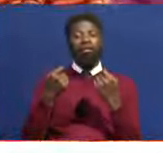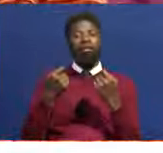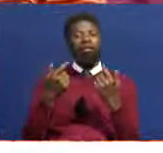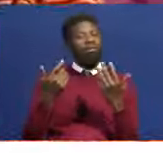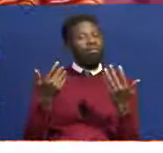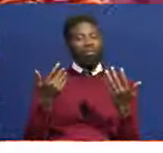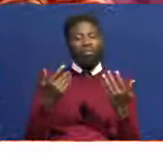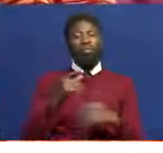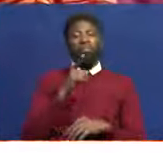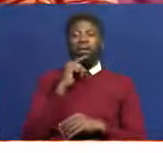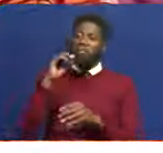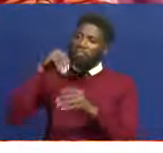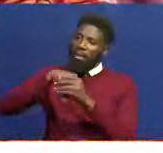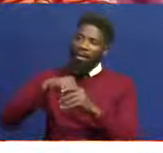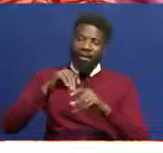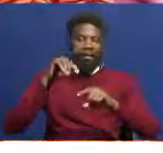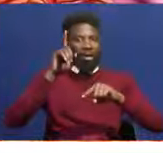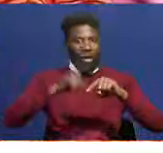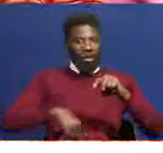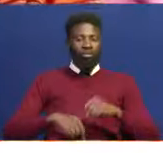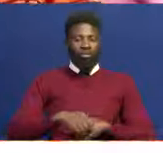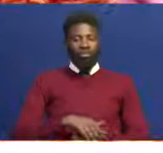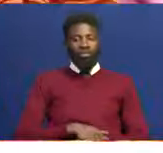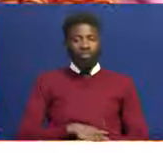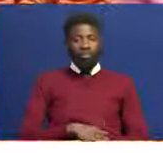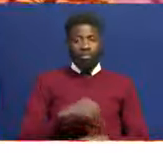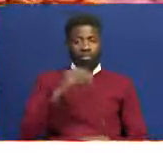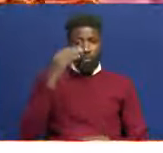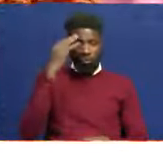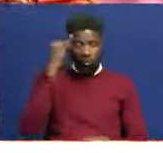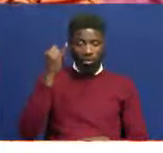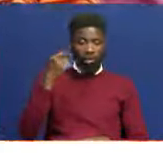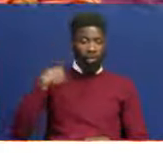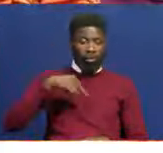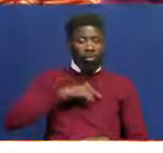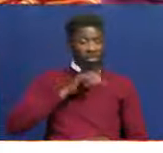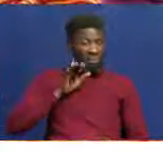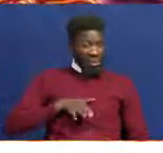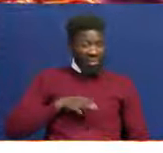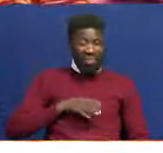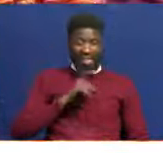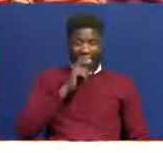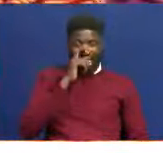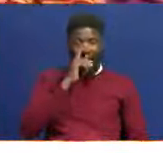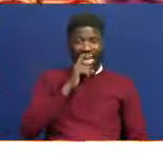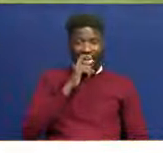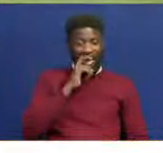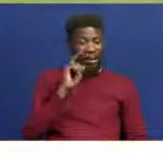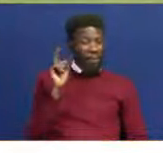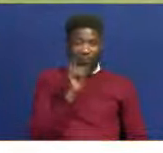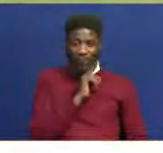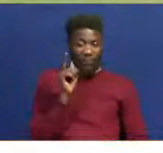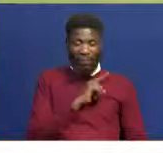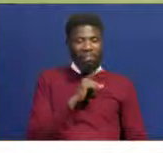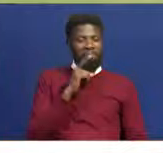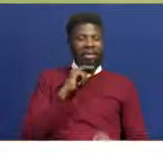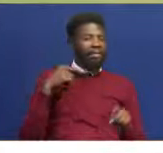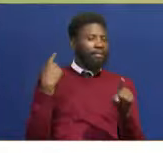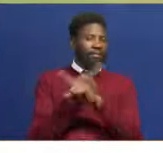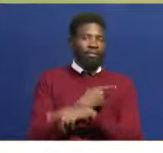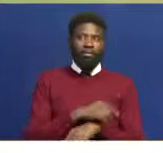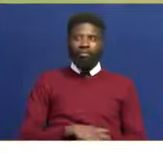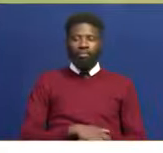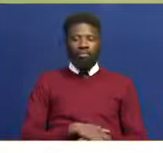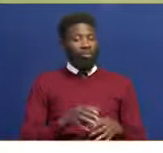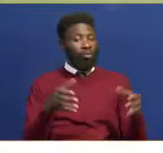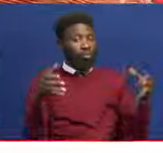Lakini mwanamume hawezi ingilia katikati. Kwa sababu ile jila situko naye kwa mama. Wanaume hawana. Even though the team